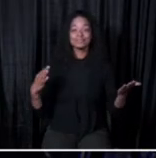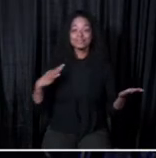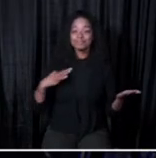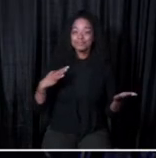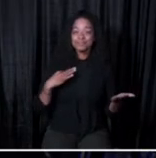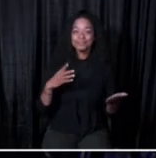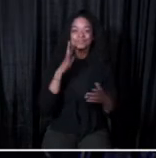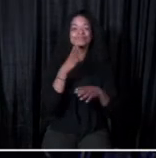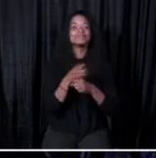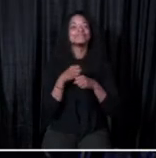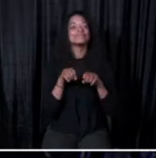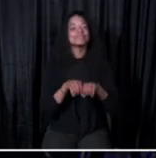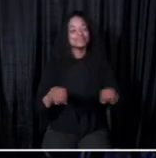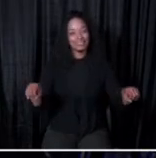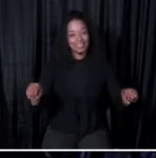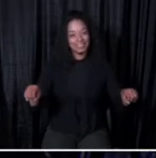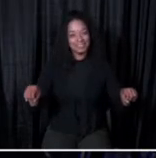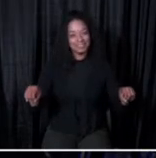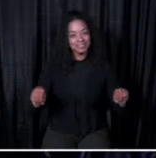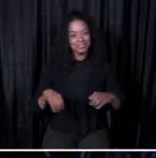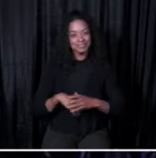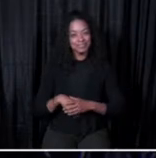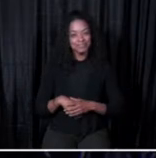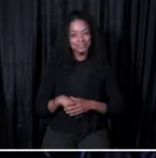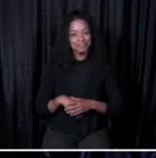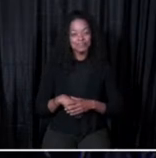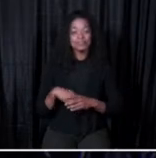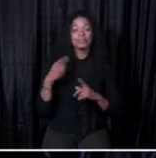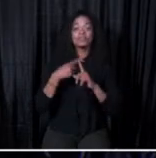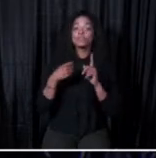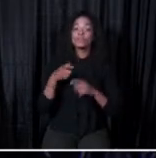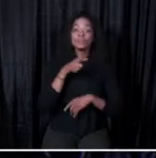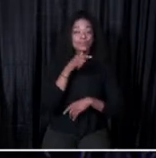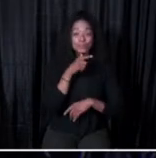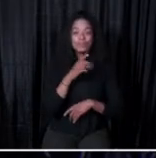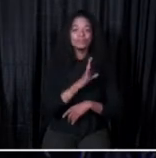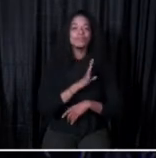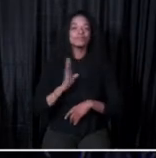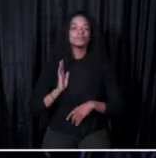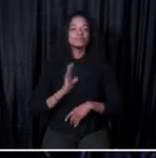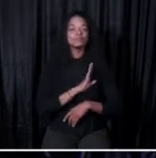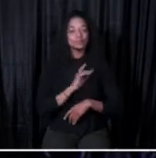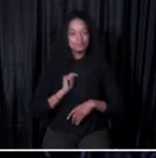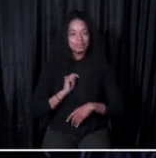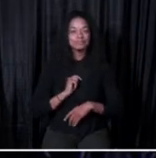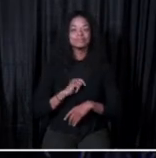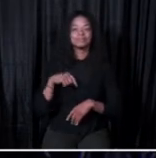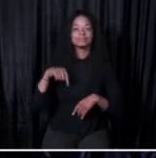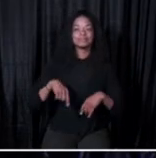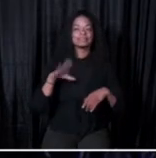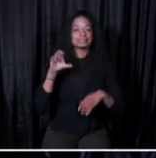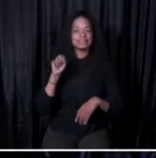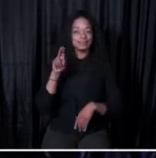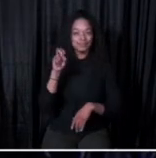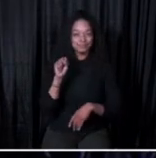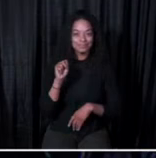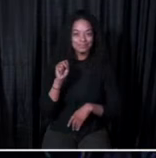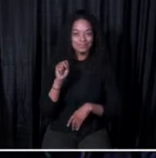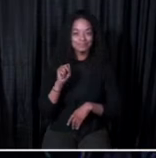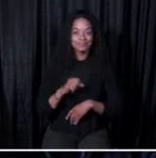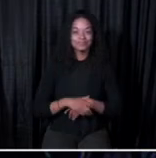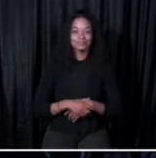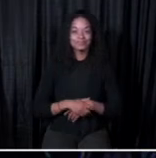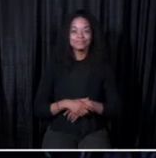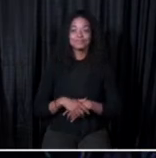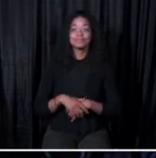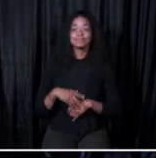the requirement prescribed by the trustees of the California State University. These candidates are recognized by the